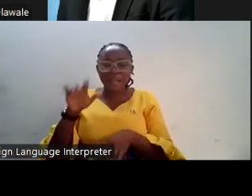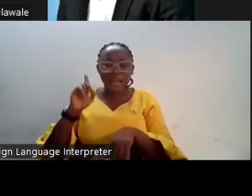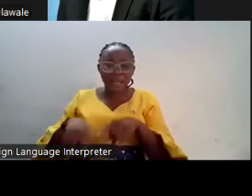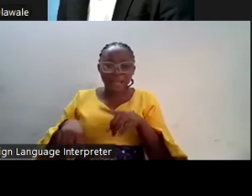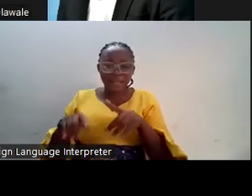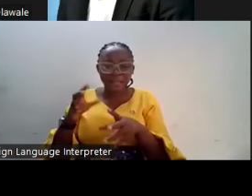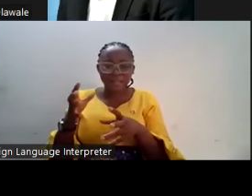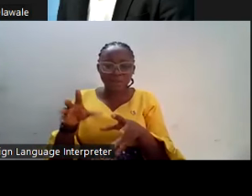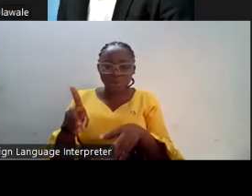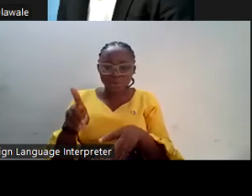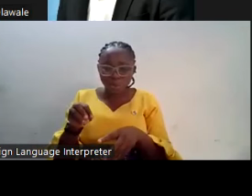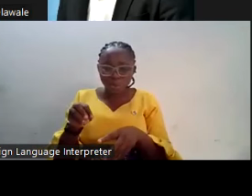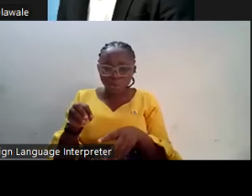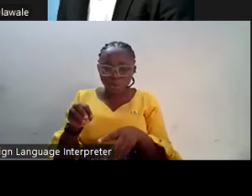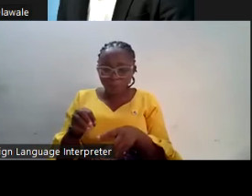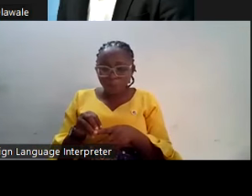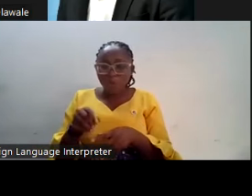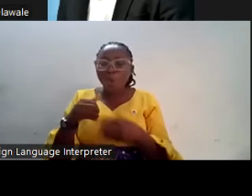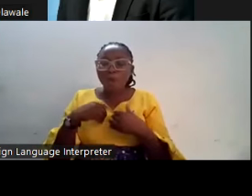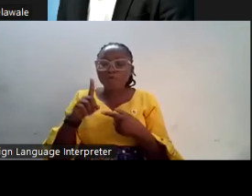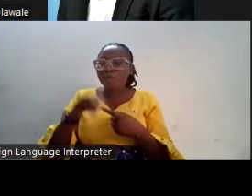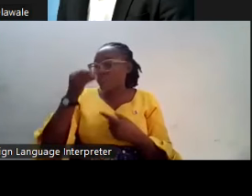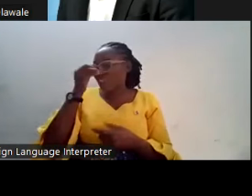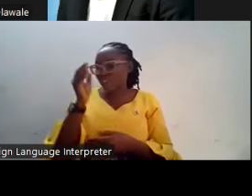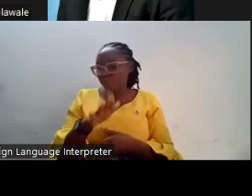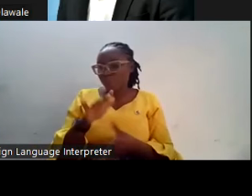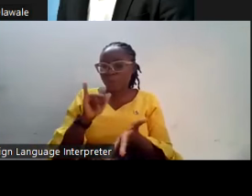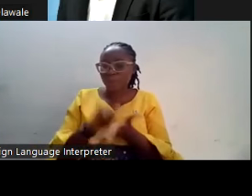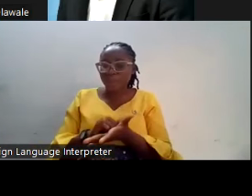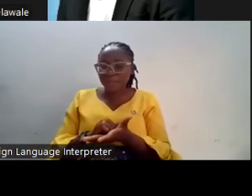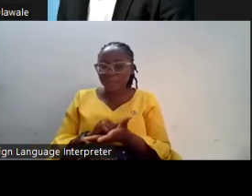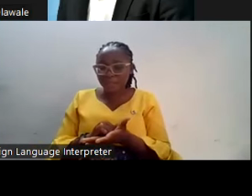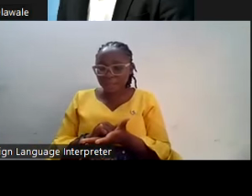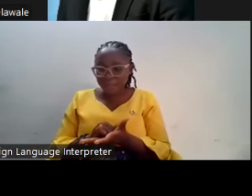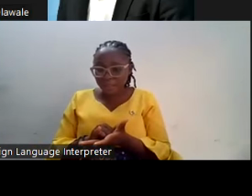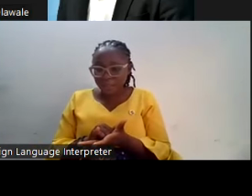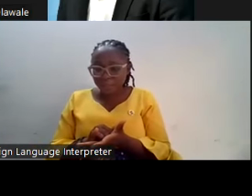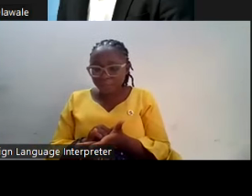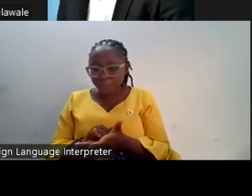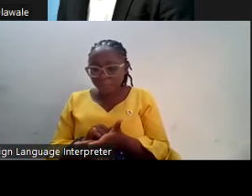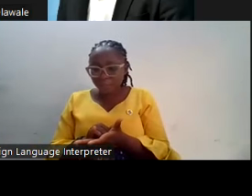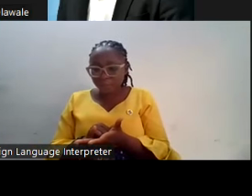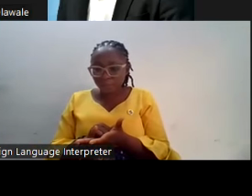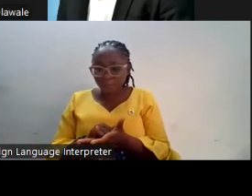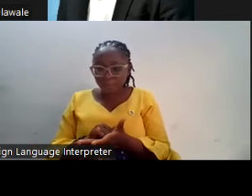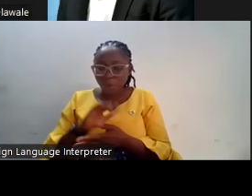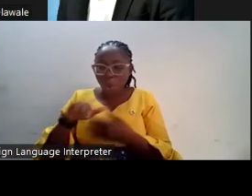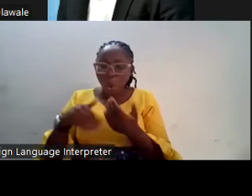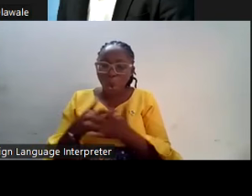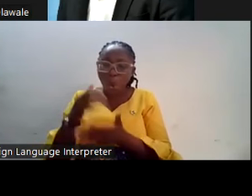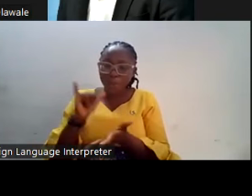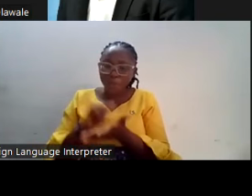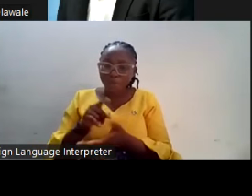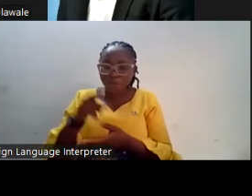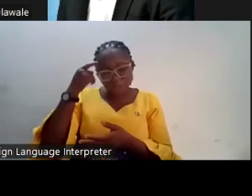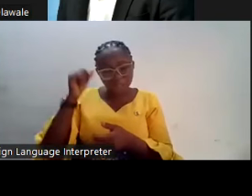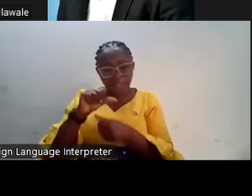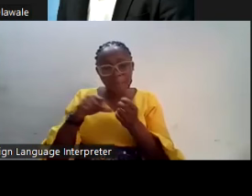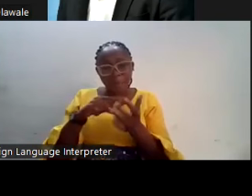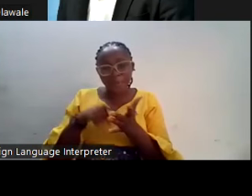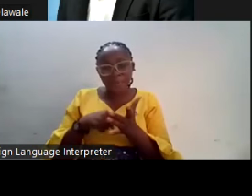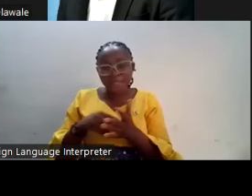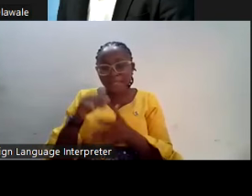to put that aside? So, about prior knowledge about that student, all of that. So, think about these biases in